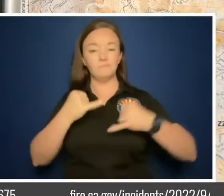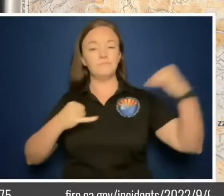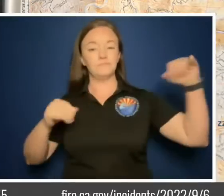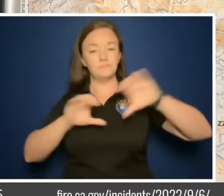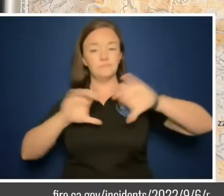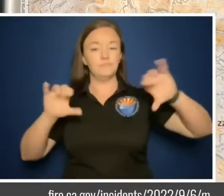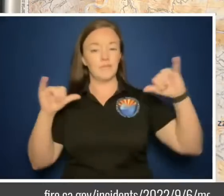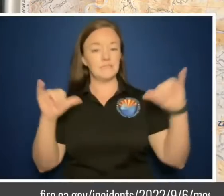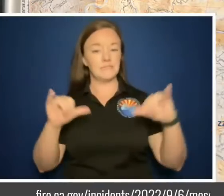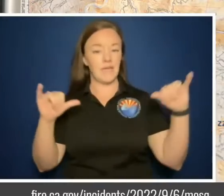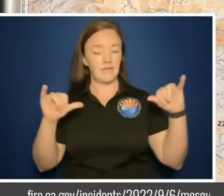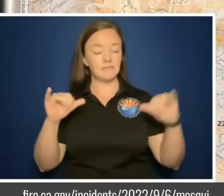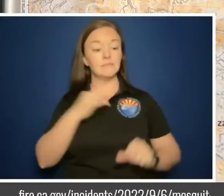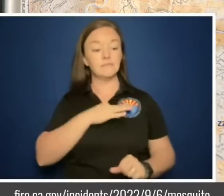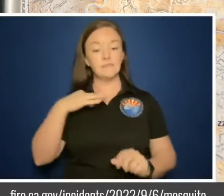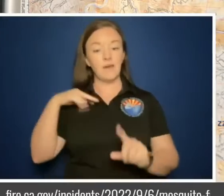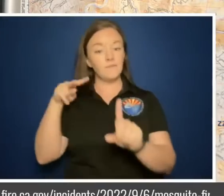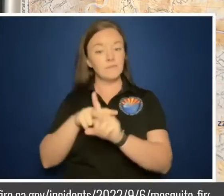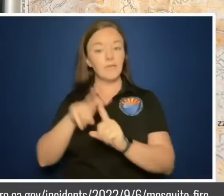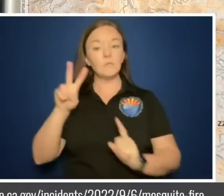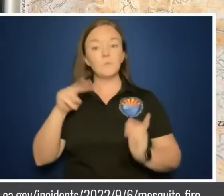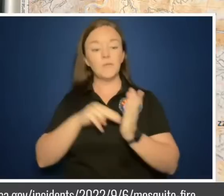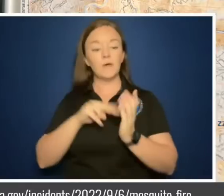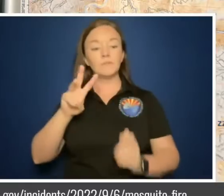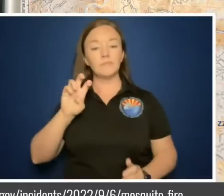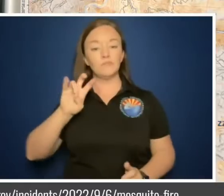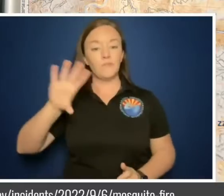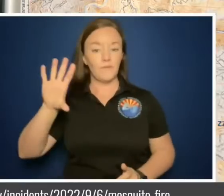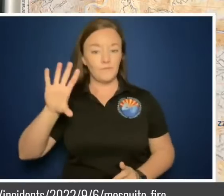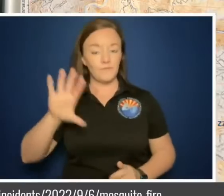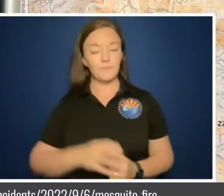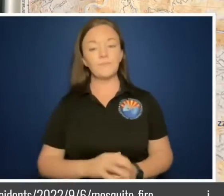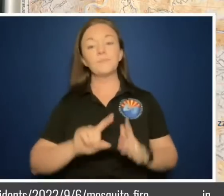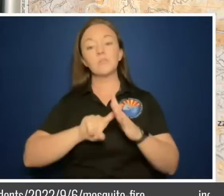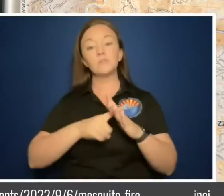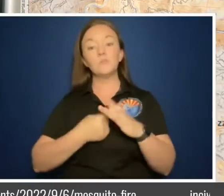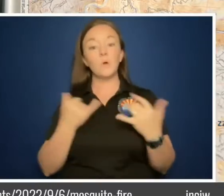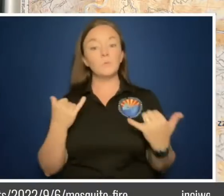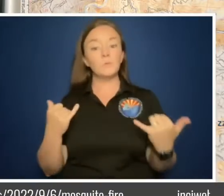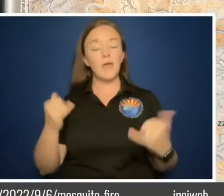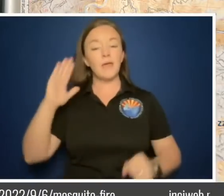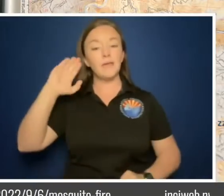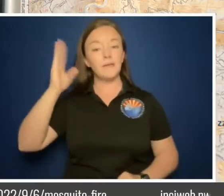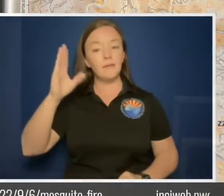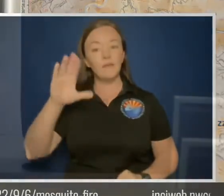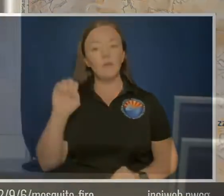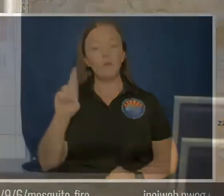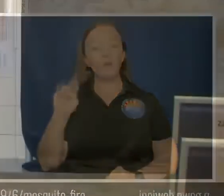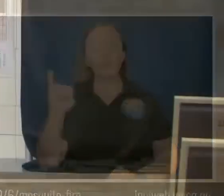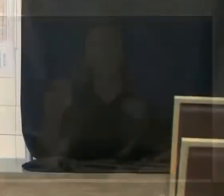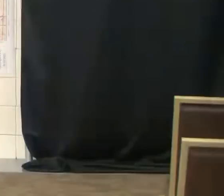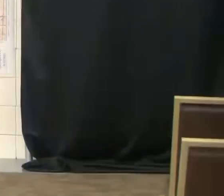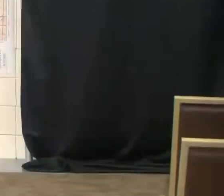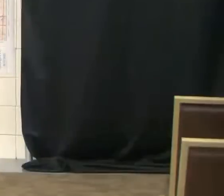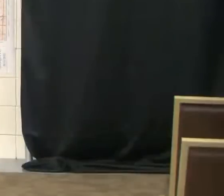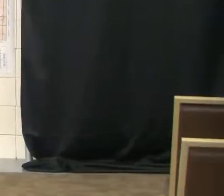2,675 personnel are assigned to this fire. Starting us off tonight is going to be Operations Section Chief Ernie Villa.